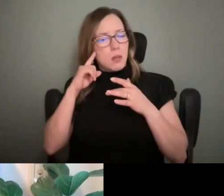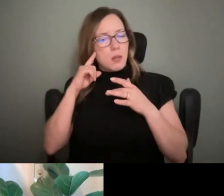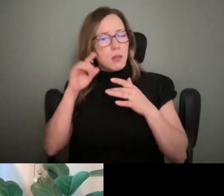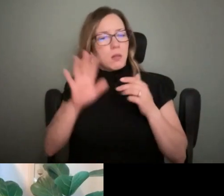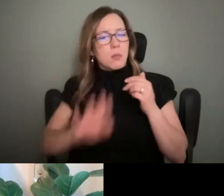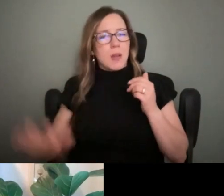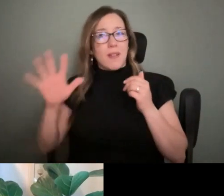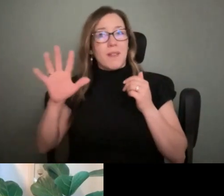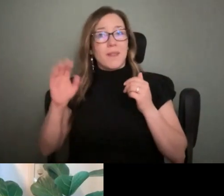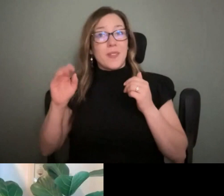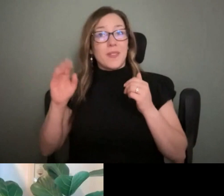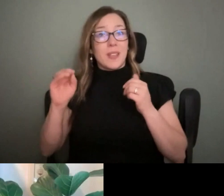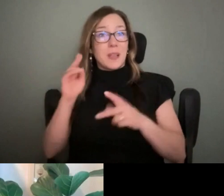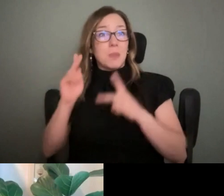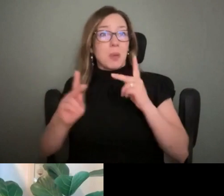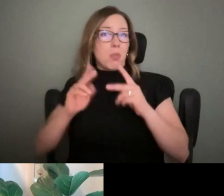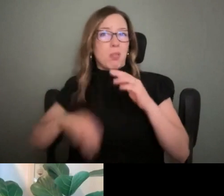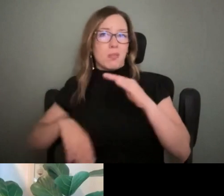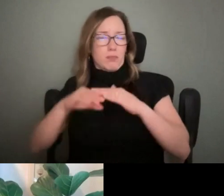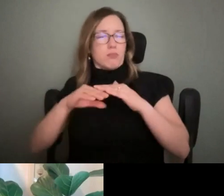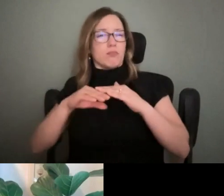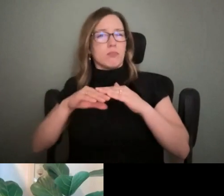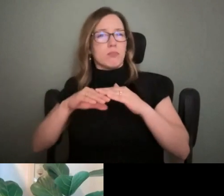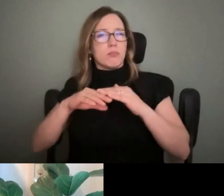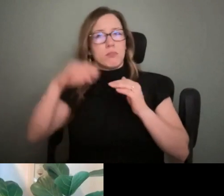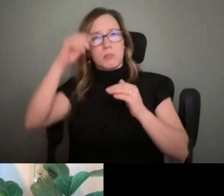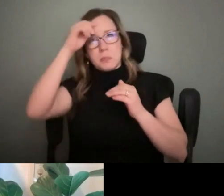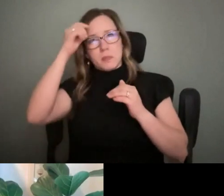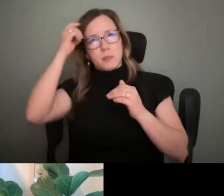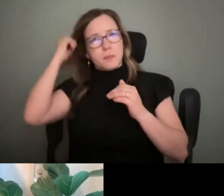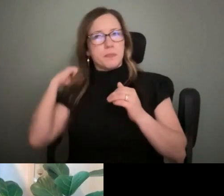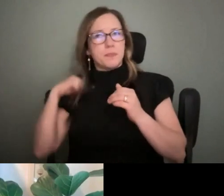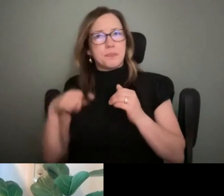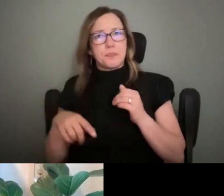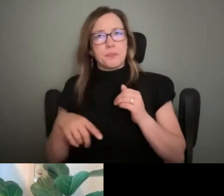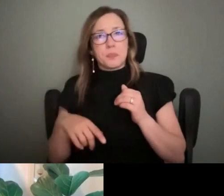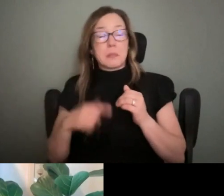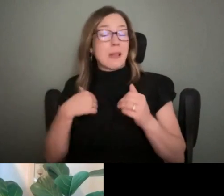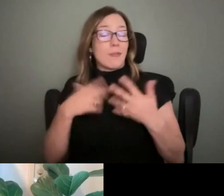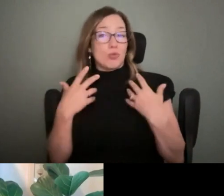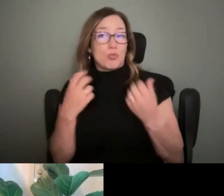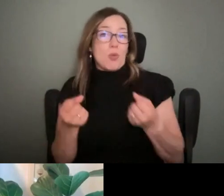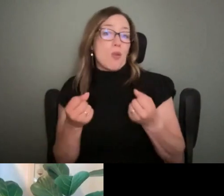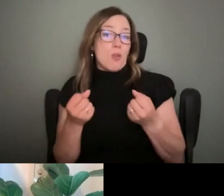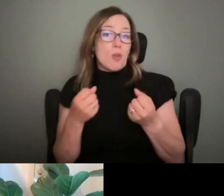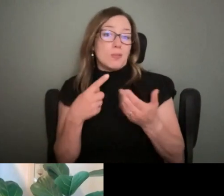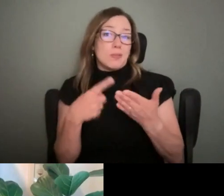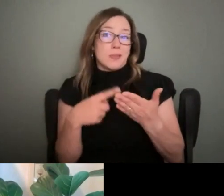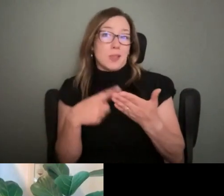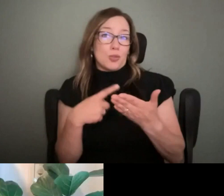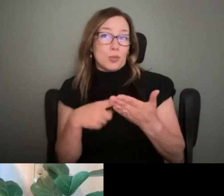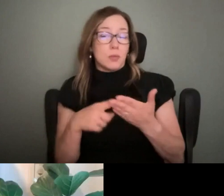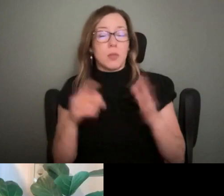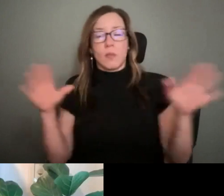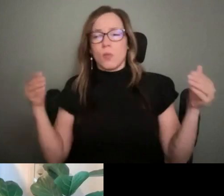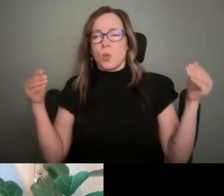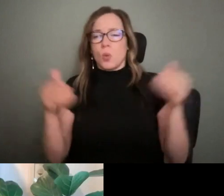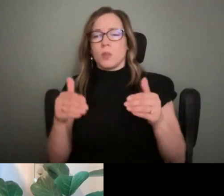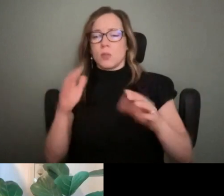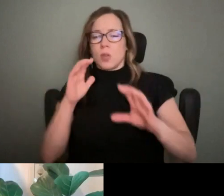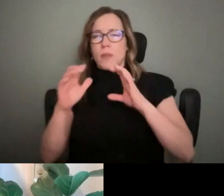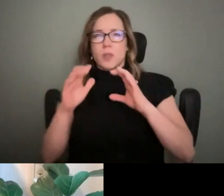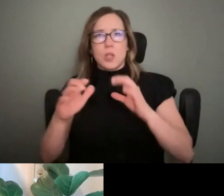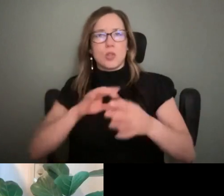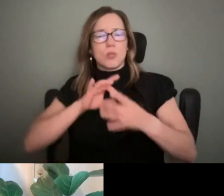50 people. We capped it so that we could have strong, you know, discussion, and we focused the conversation on